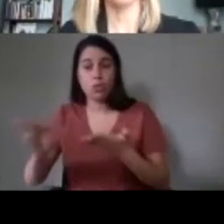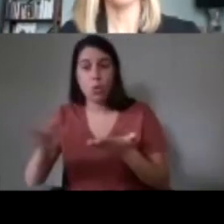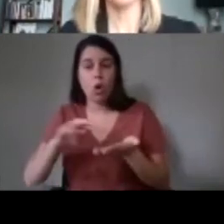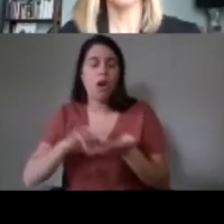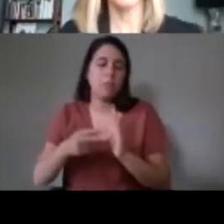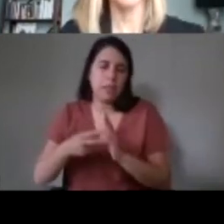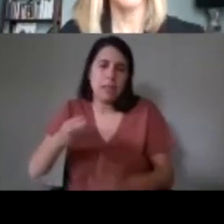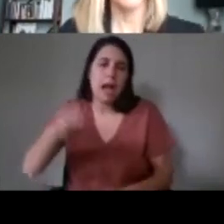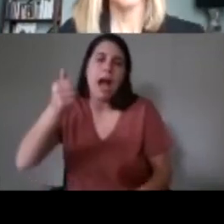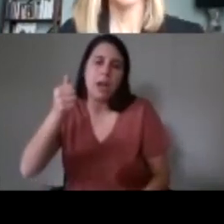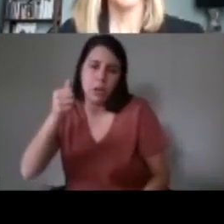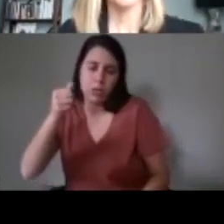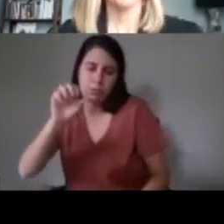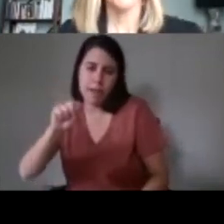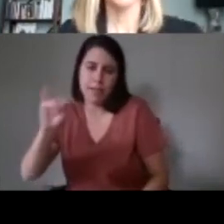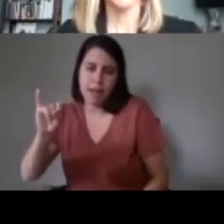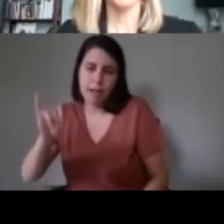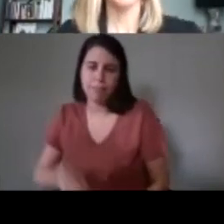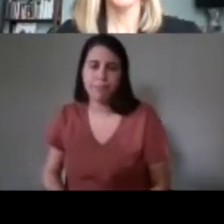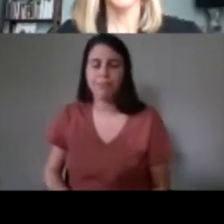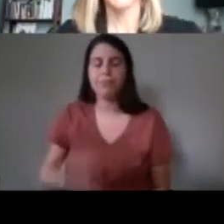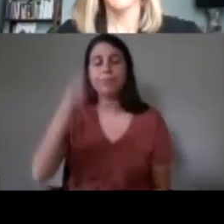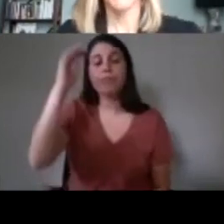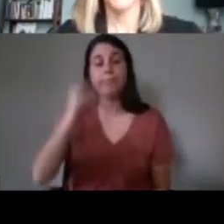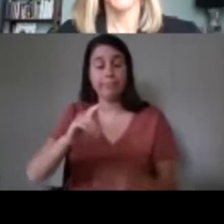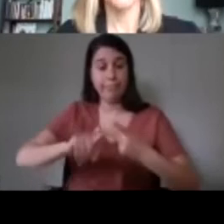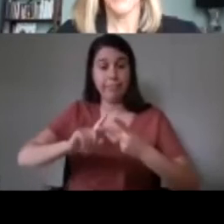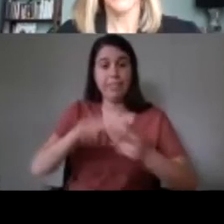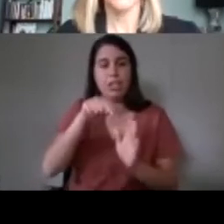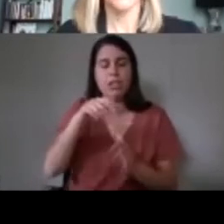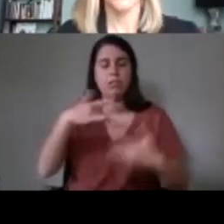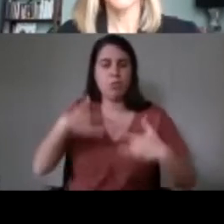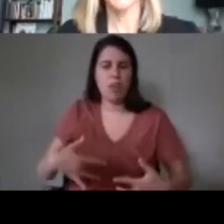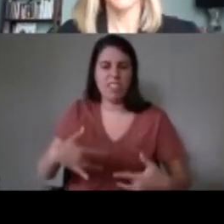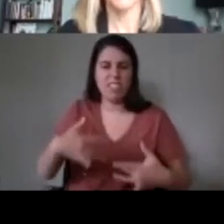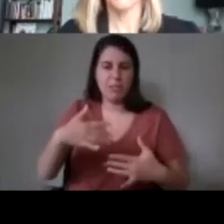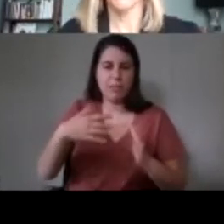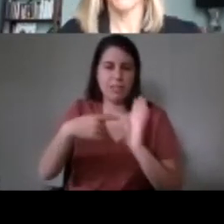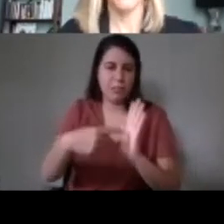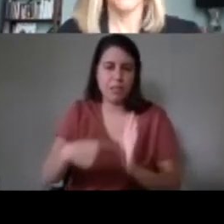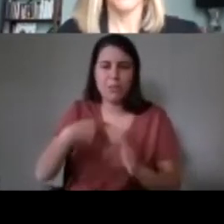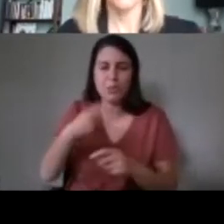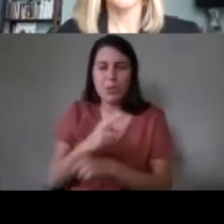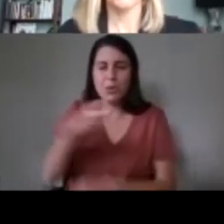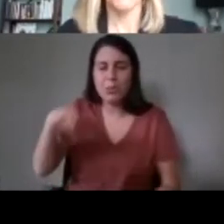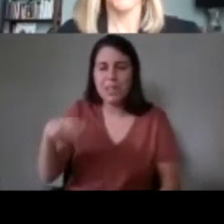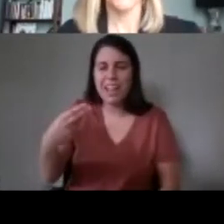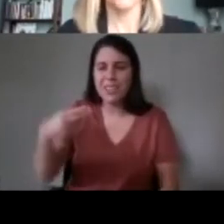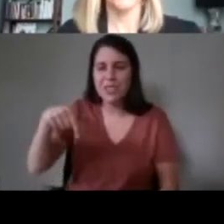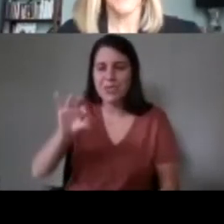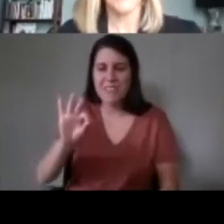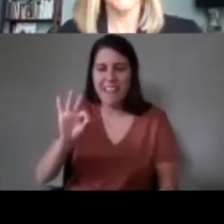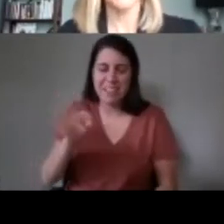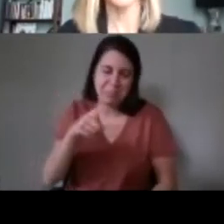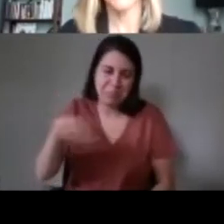ideation. As far as depressive symptoms, we use the PHQ-9. I think most of you are probably quite familiar